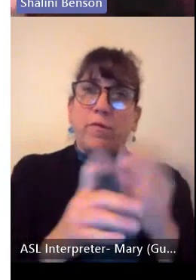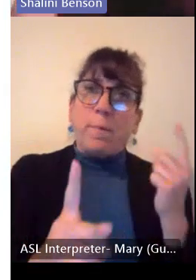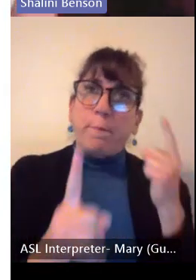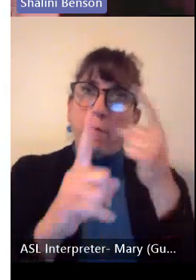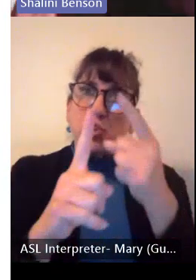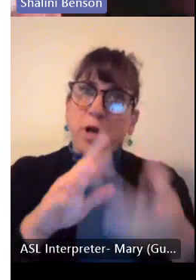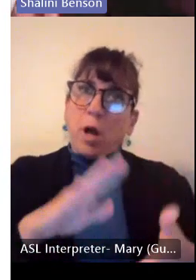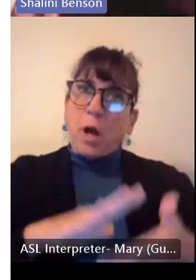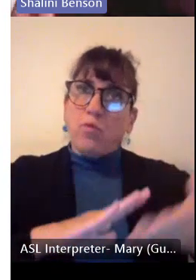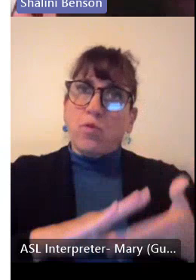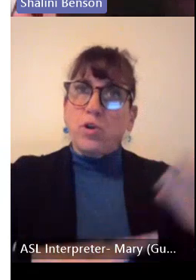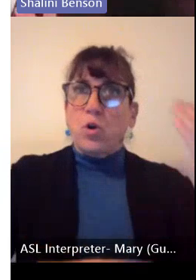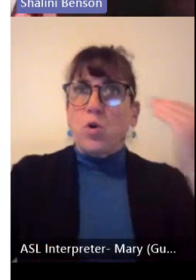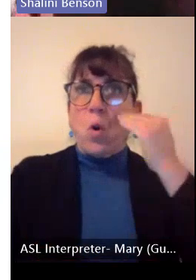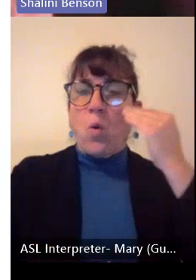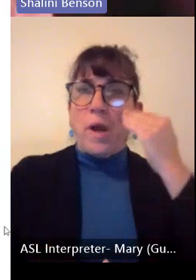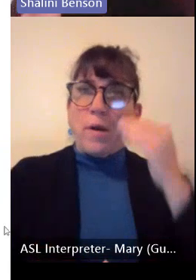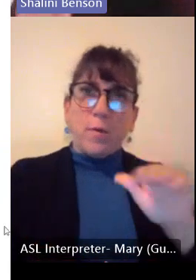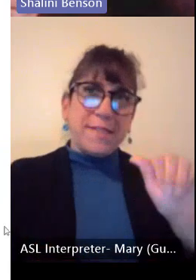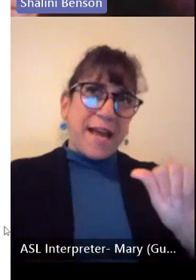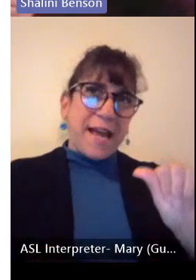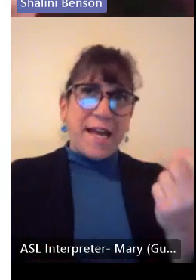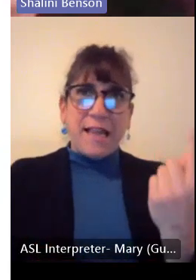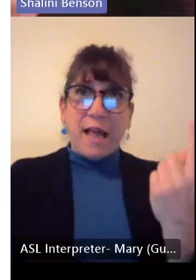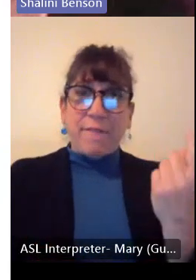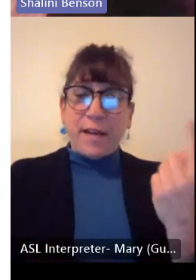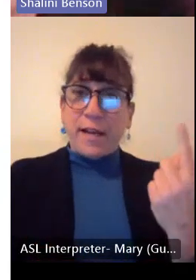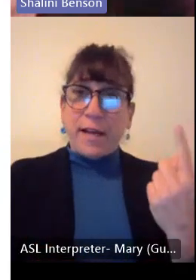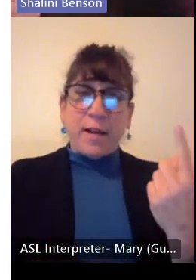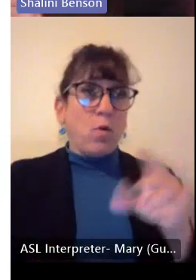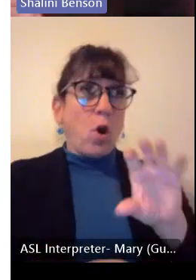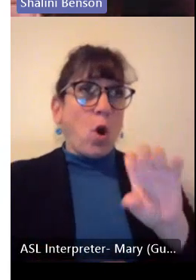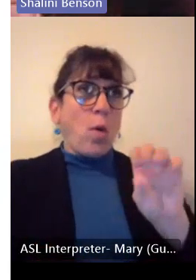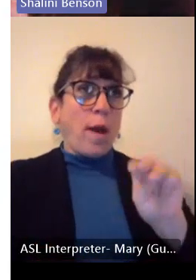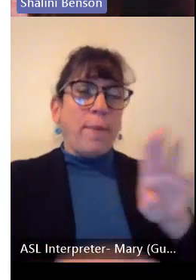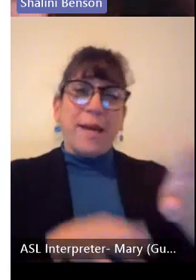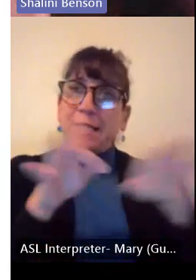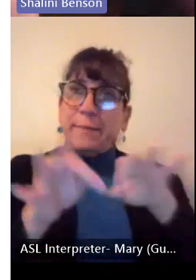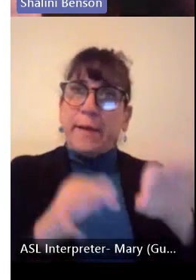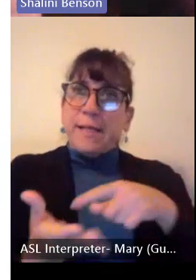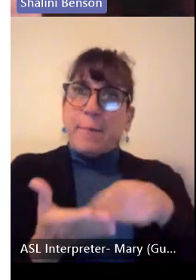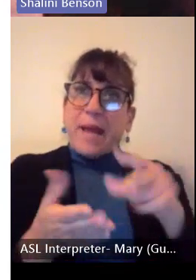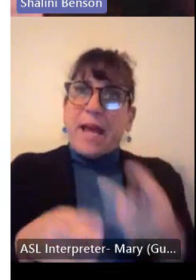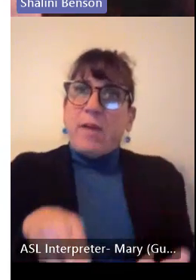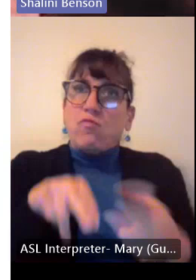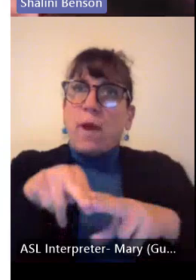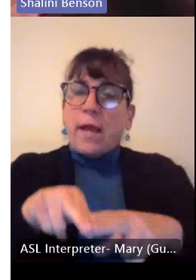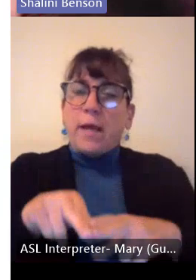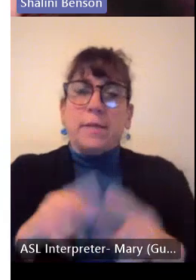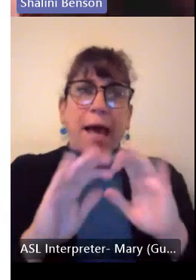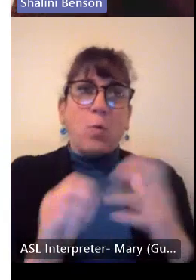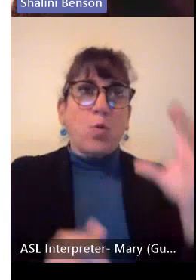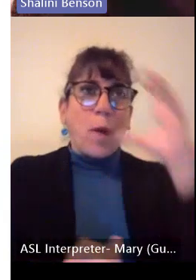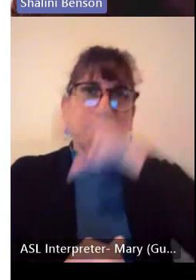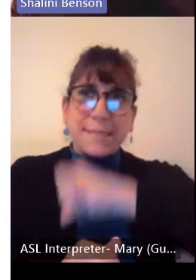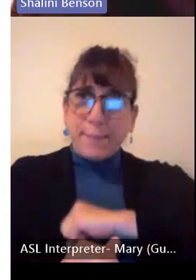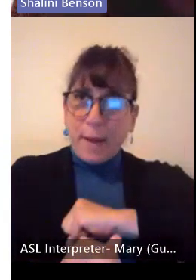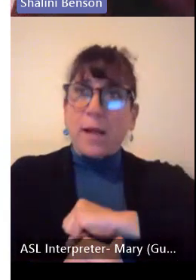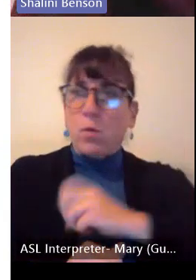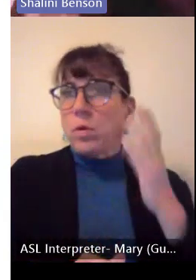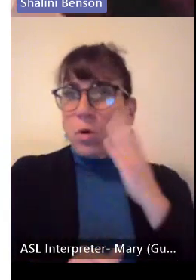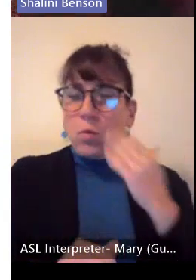operations. And knowing what is an A-11, where OMB tells you what the pay raise should be, how to estimate, right? Because we know